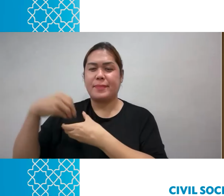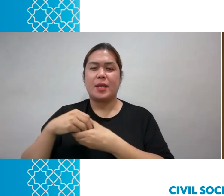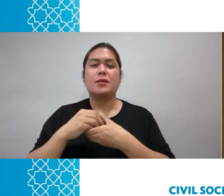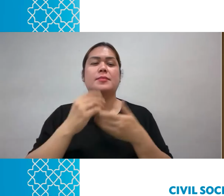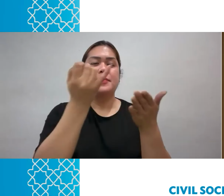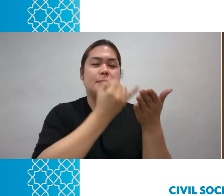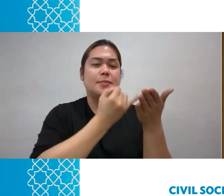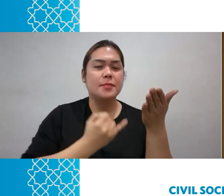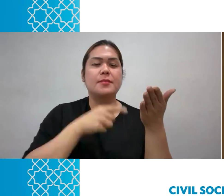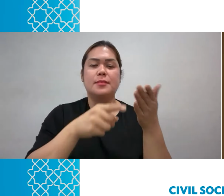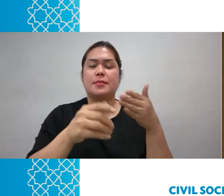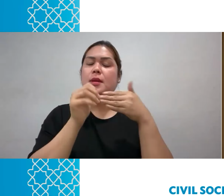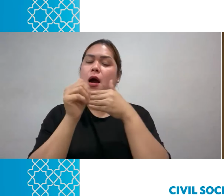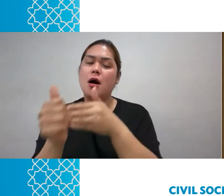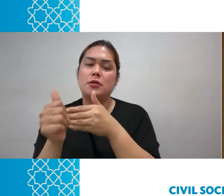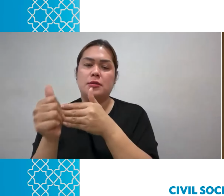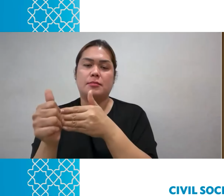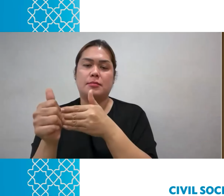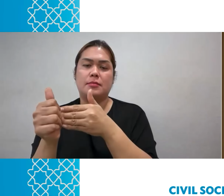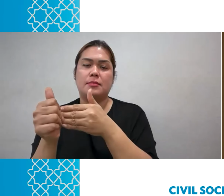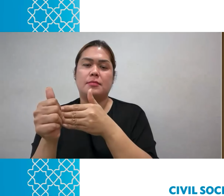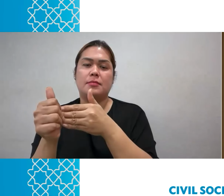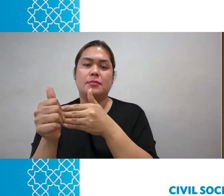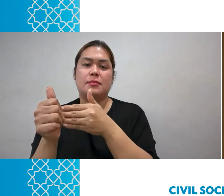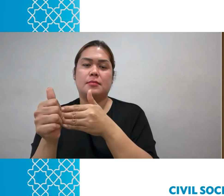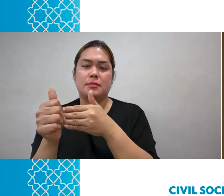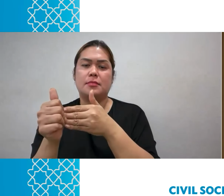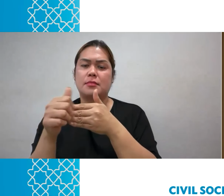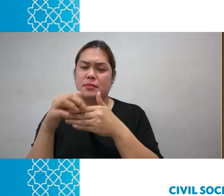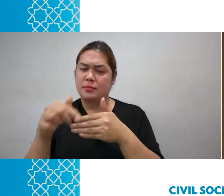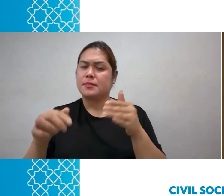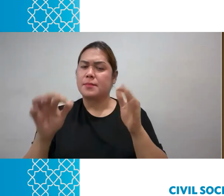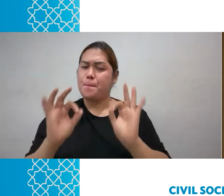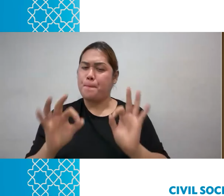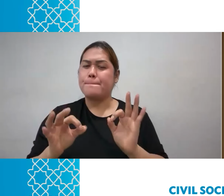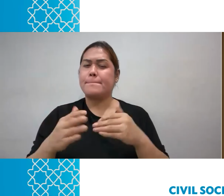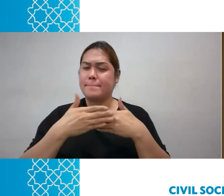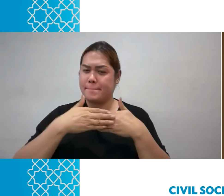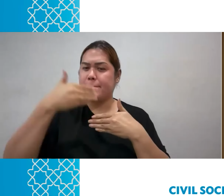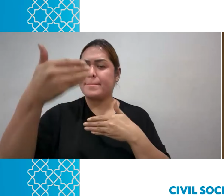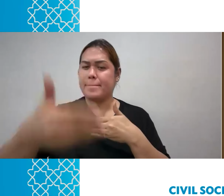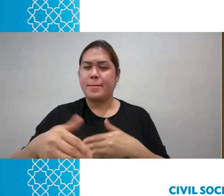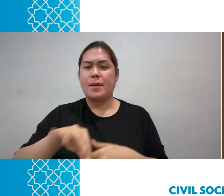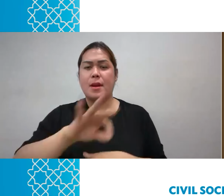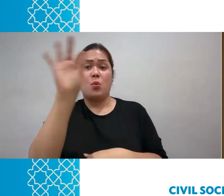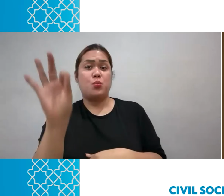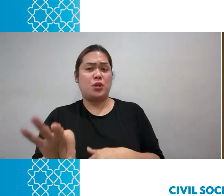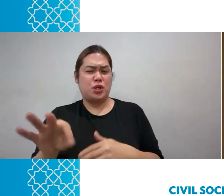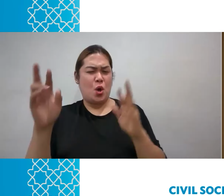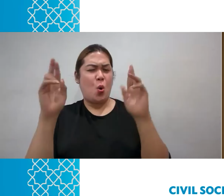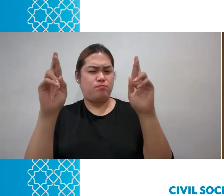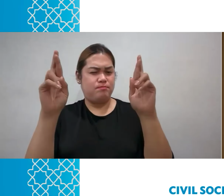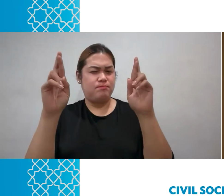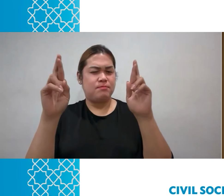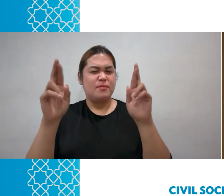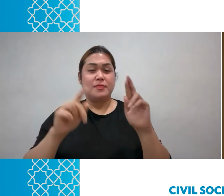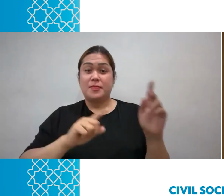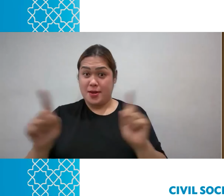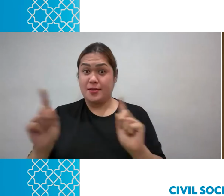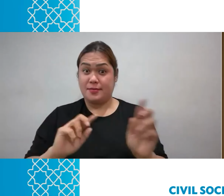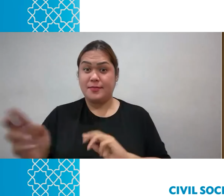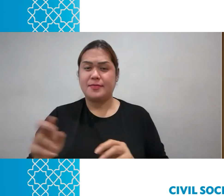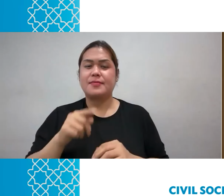phase. Well, we have our next question. So I hope you are ready with your voting stickers. So I want to see